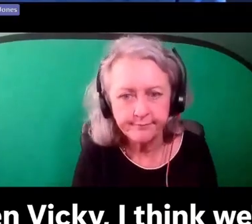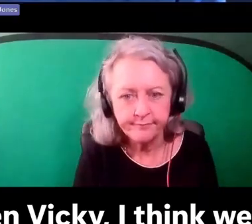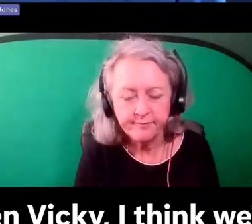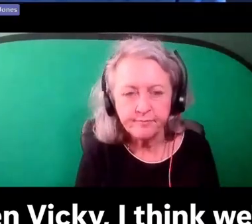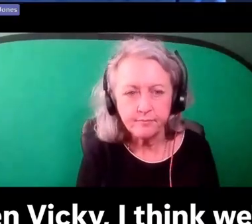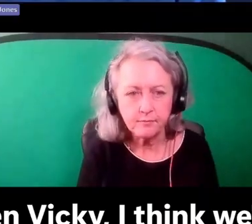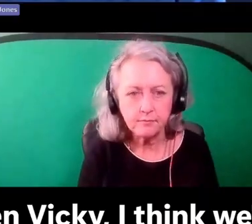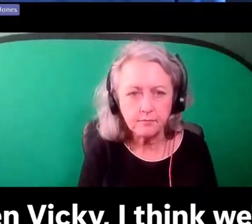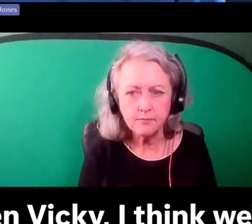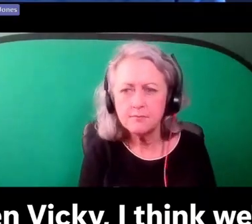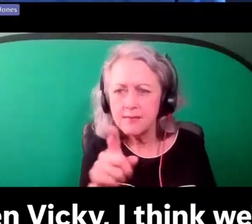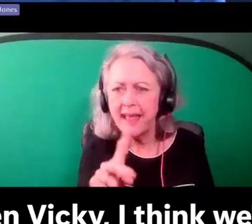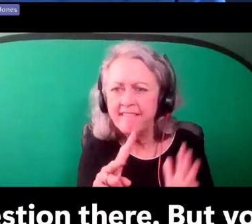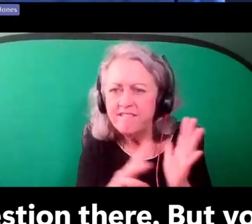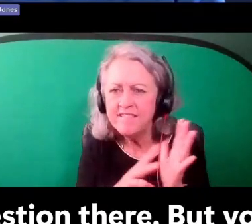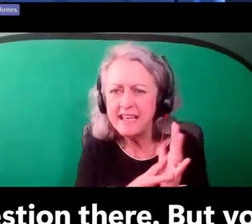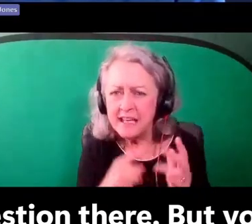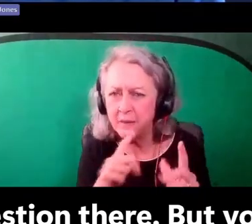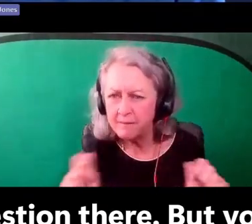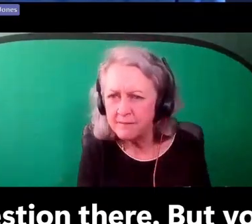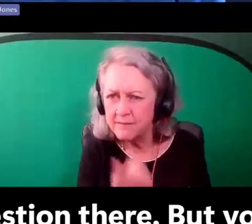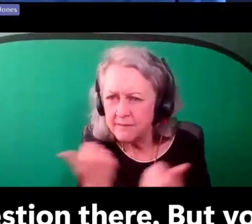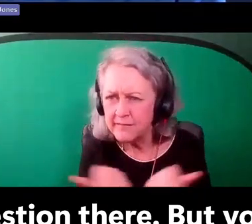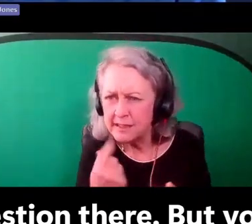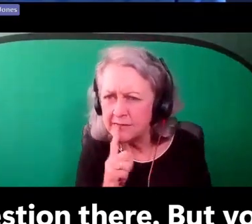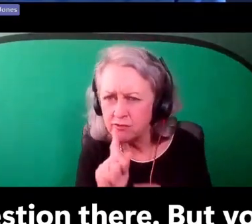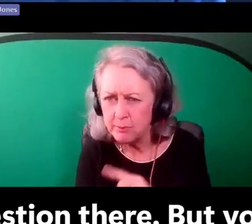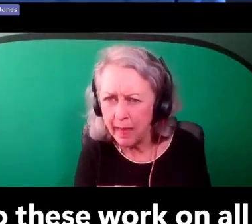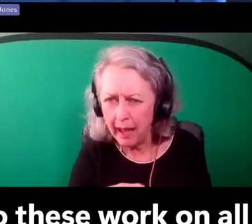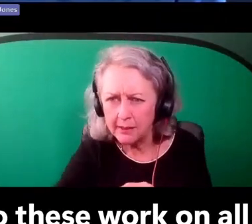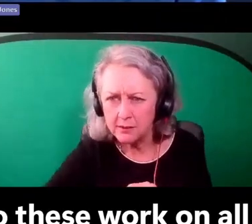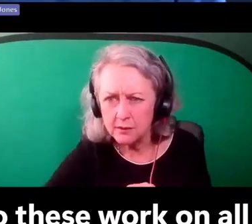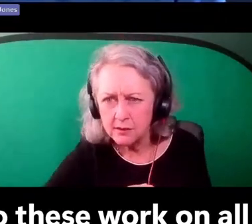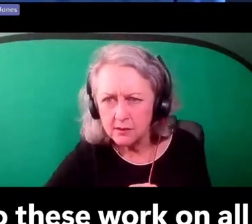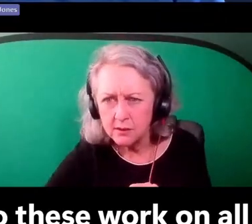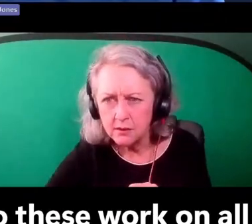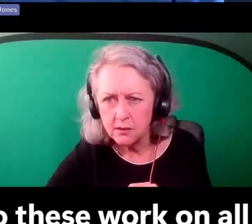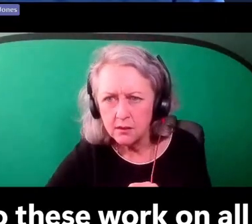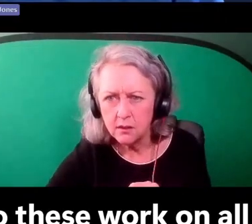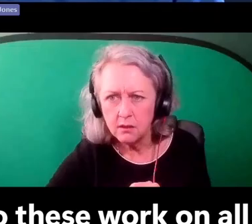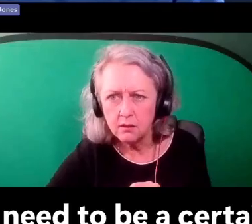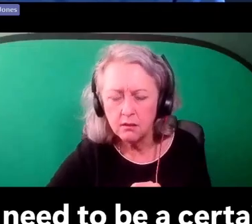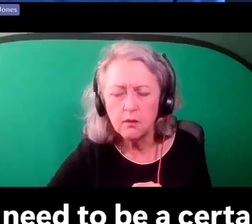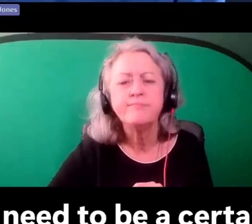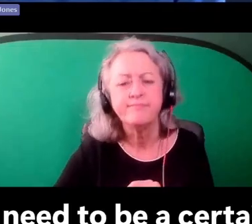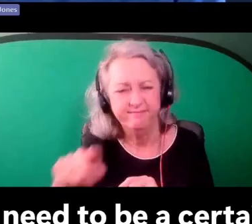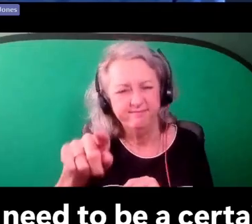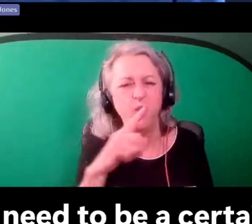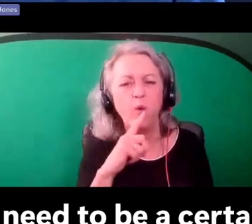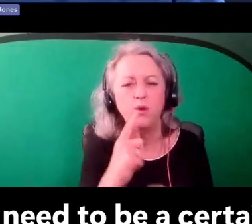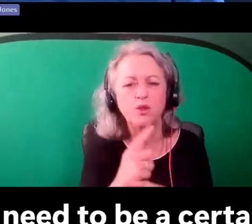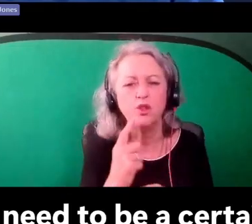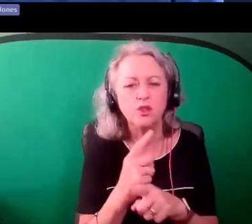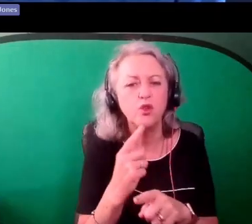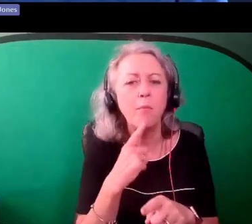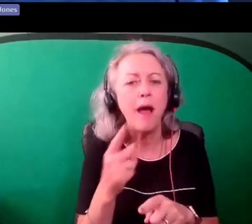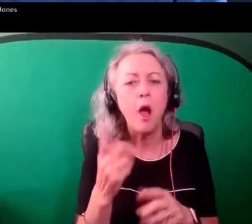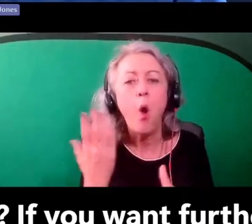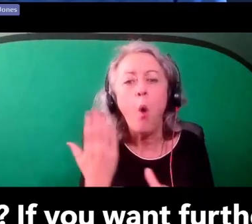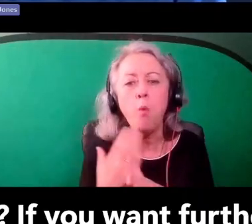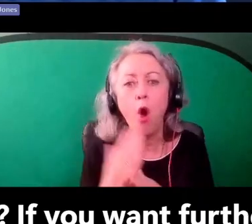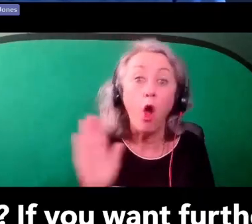Thank you. And then Vicky, I think we've answered your question there, because your question was, do these work on all iPhones, or does it need to be a